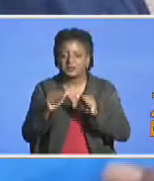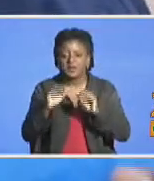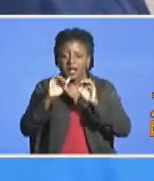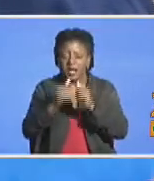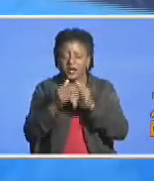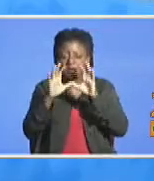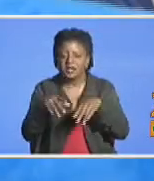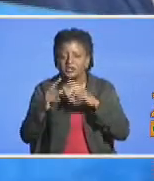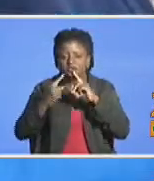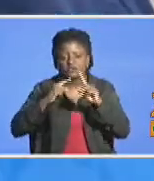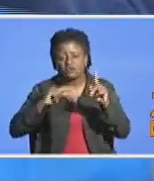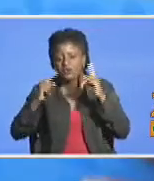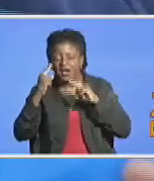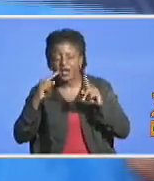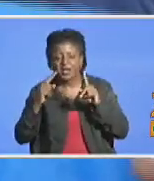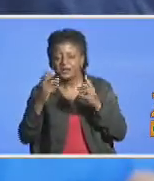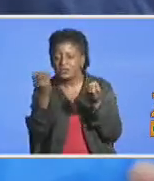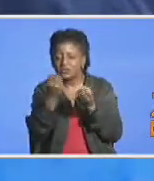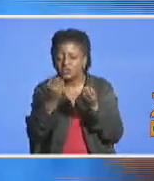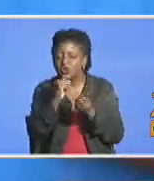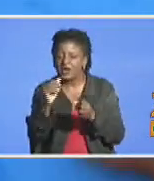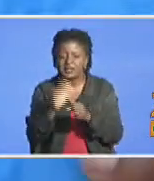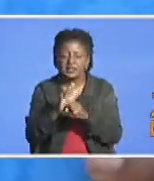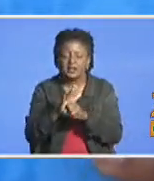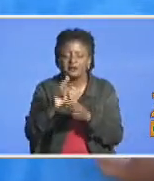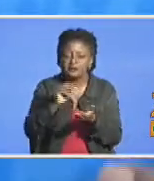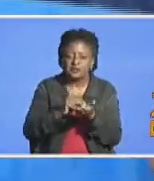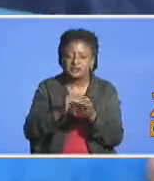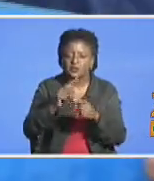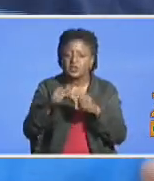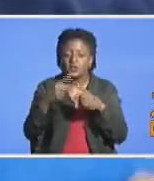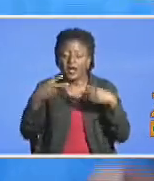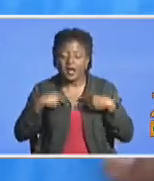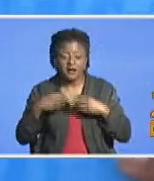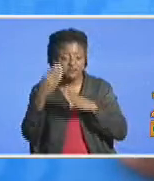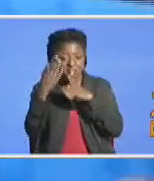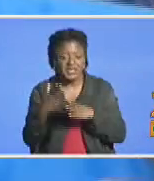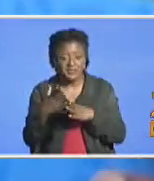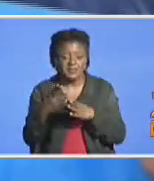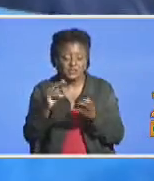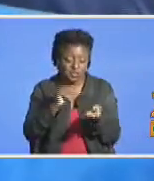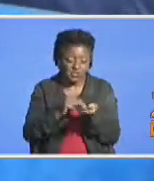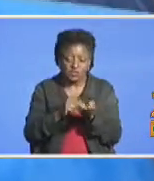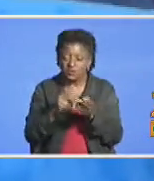Bahamian nursing students who are already trained in your system, but you want to import nurses and bring back